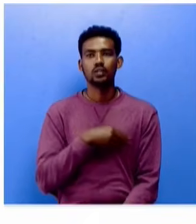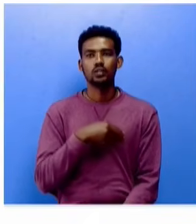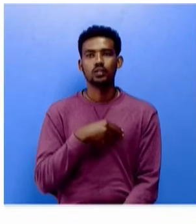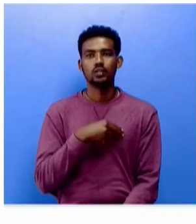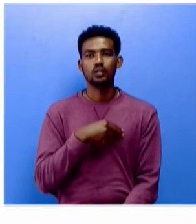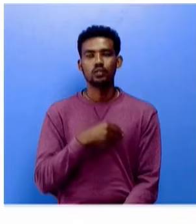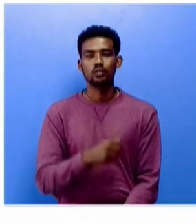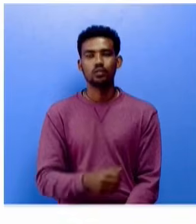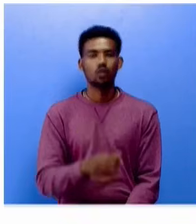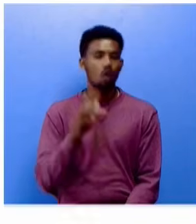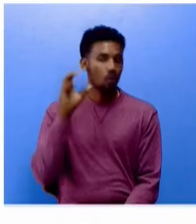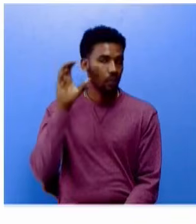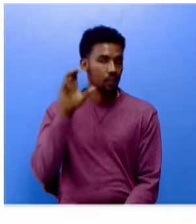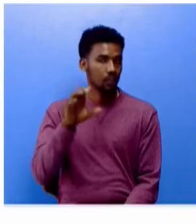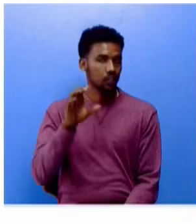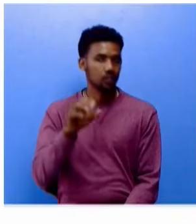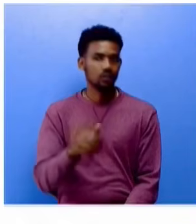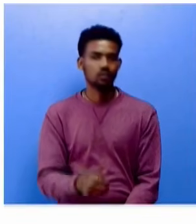Obligation.